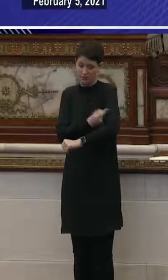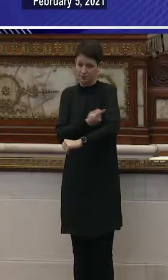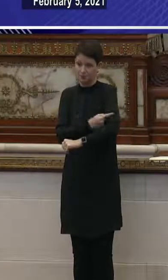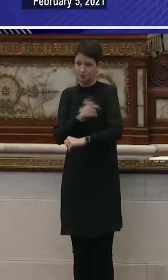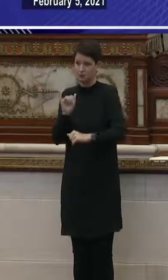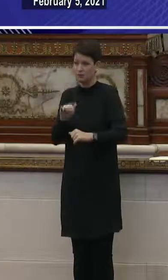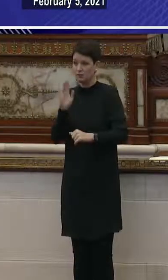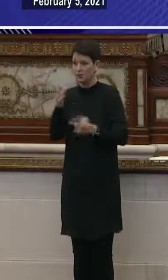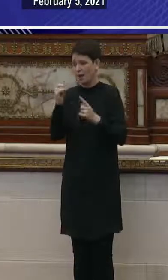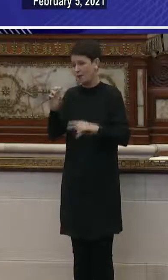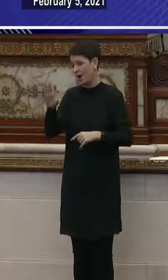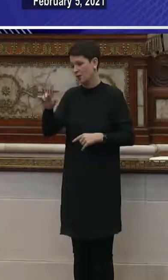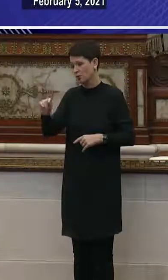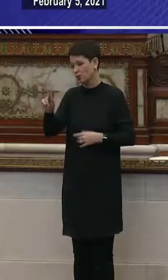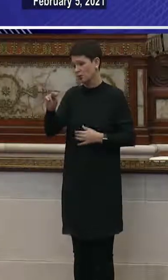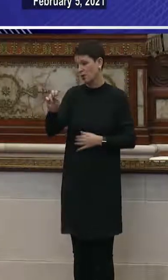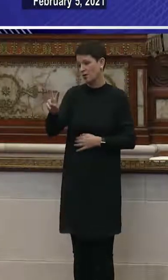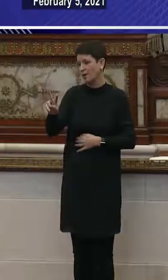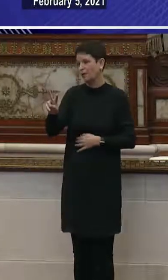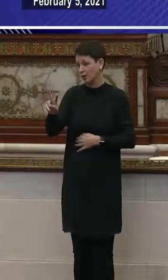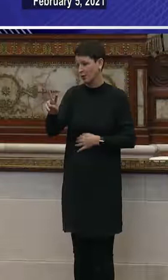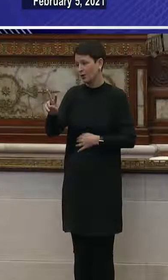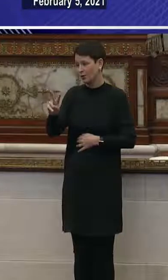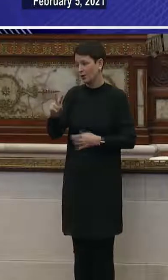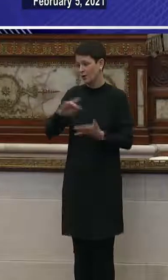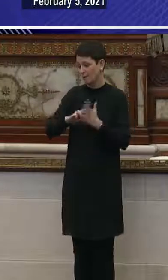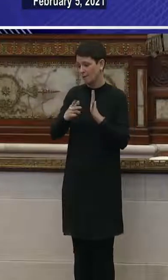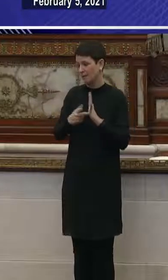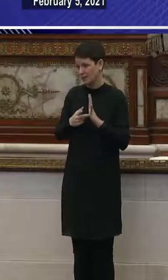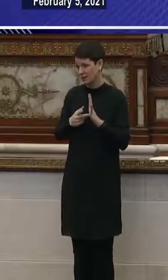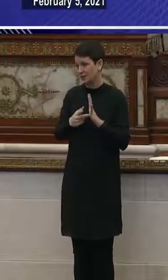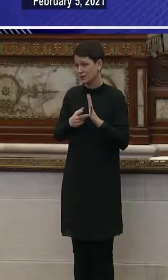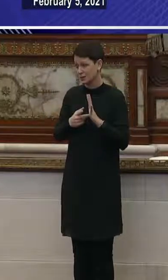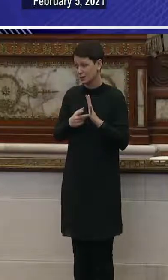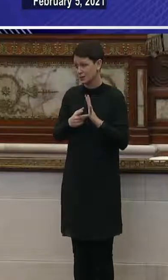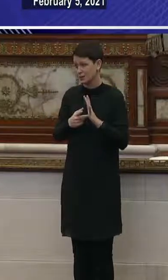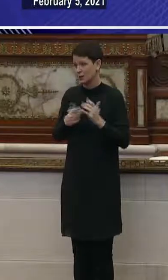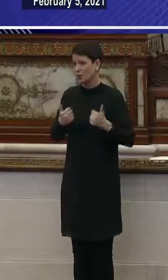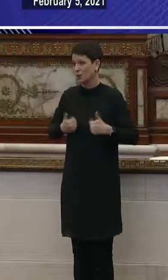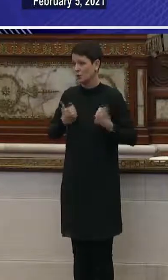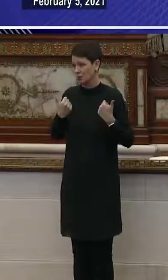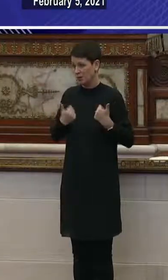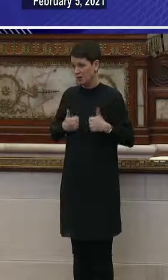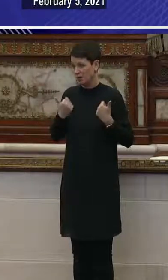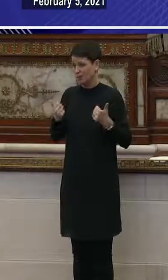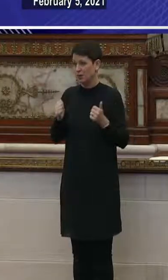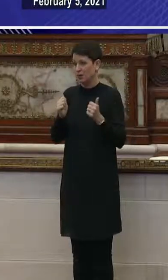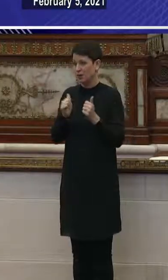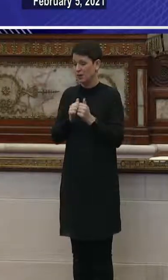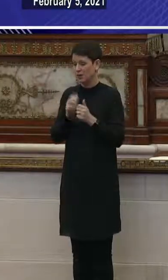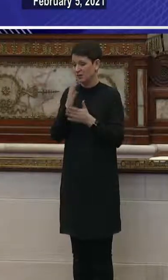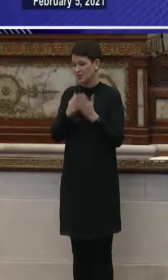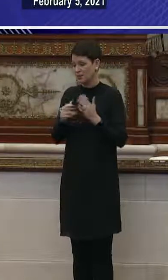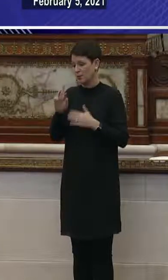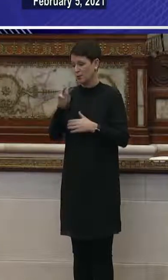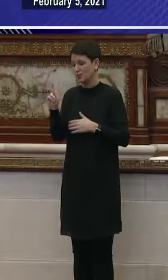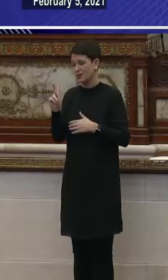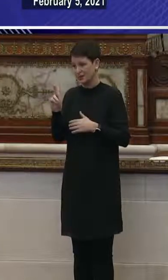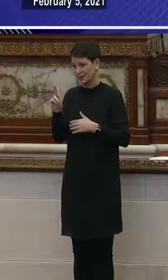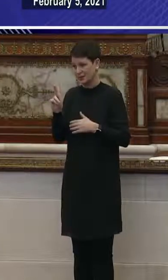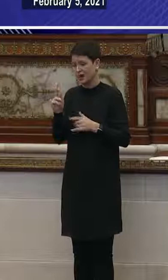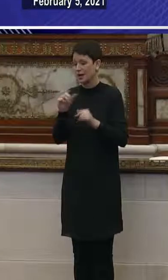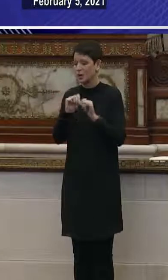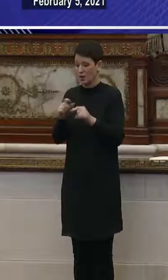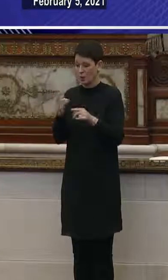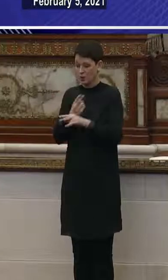be in October, November, which means that we're going to be living with some risk and continue to have to wear masks,